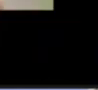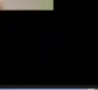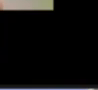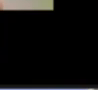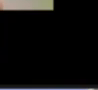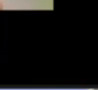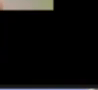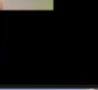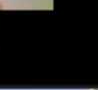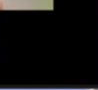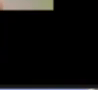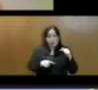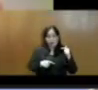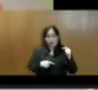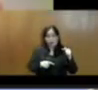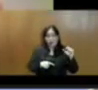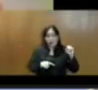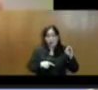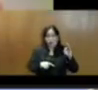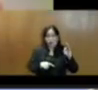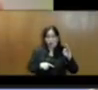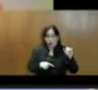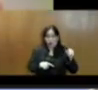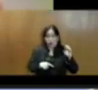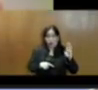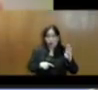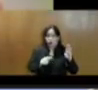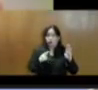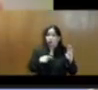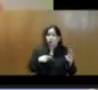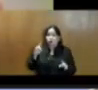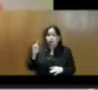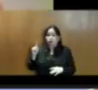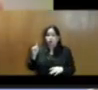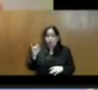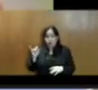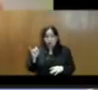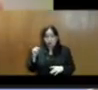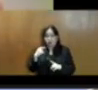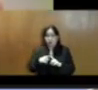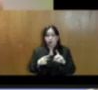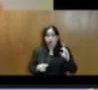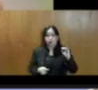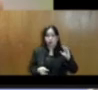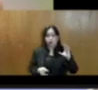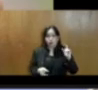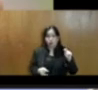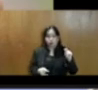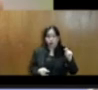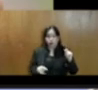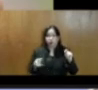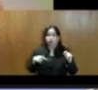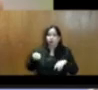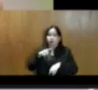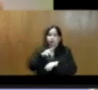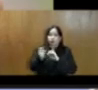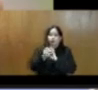green, there is this, you know, initiative within DTI and DICT on the creation of the Philippine Skills